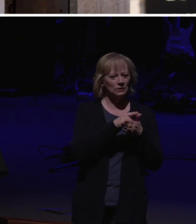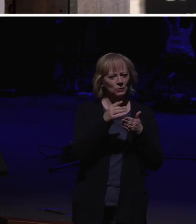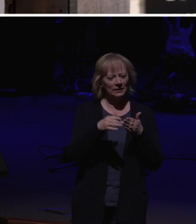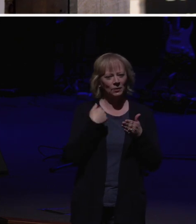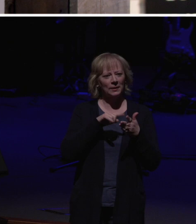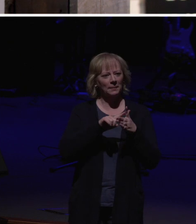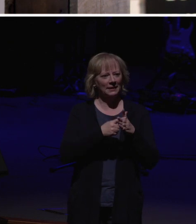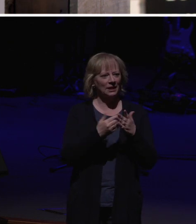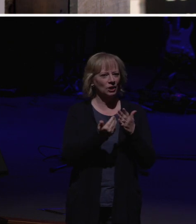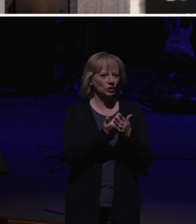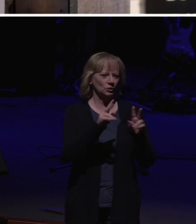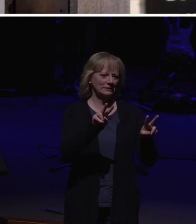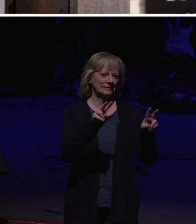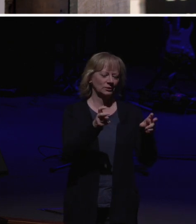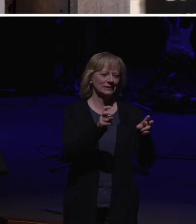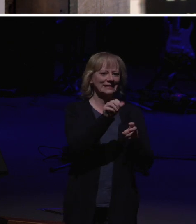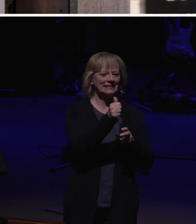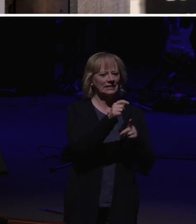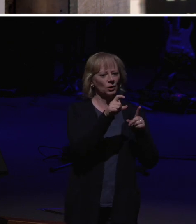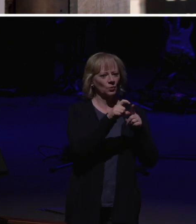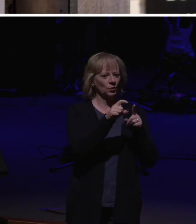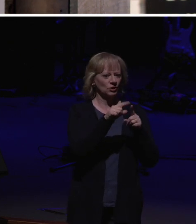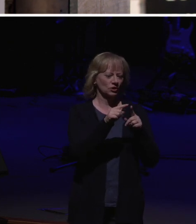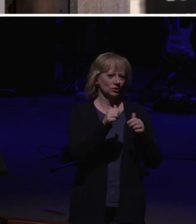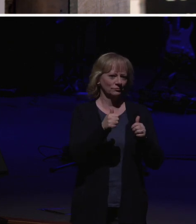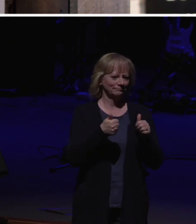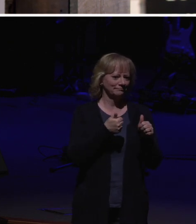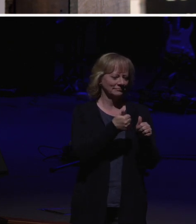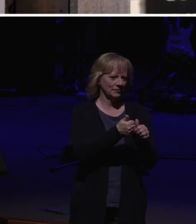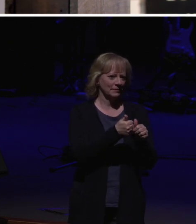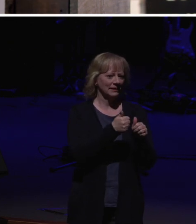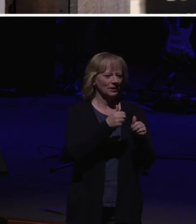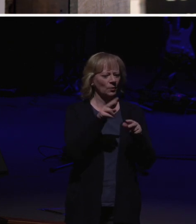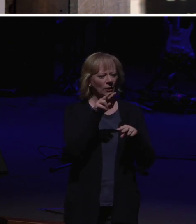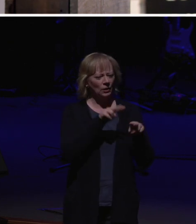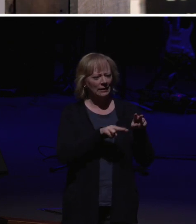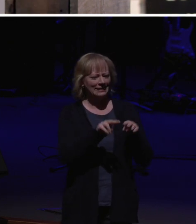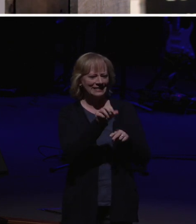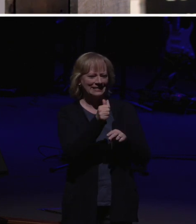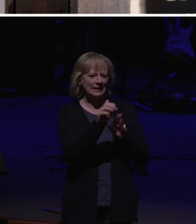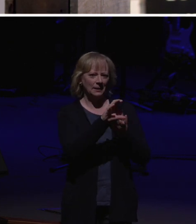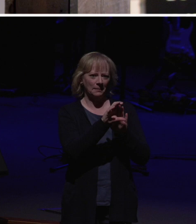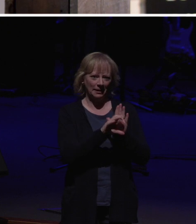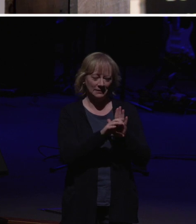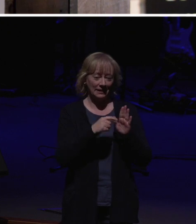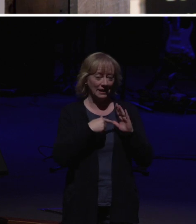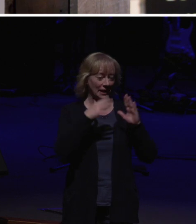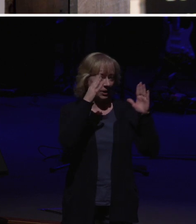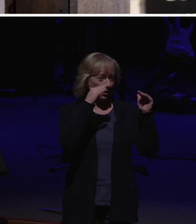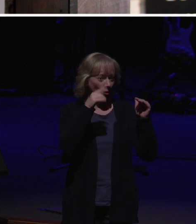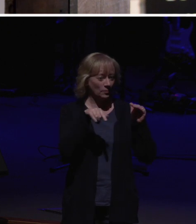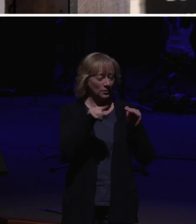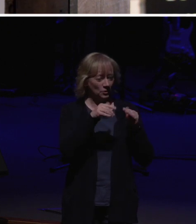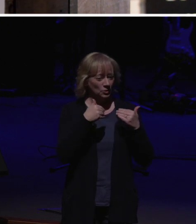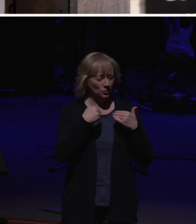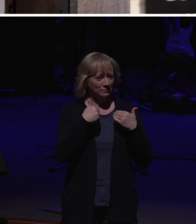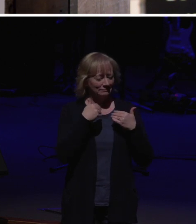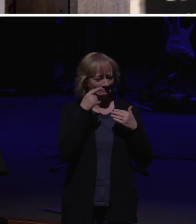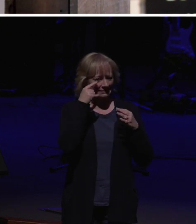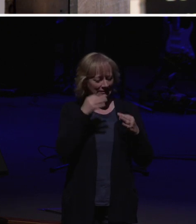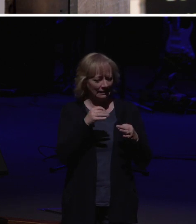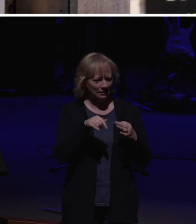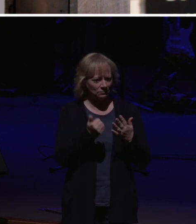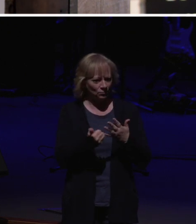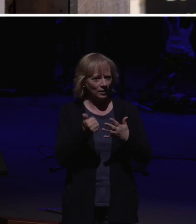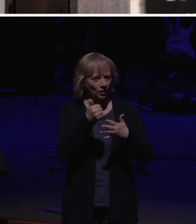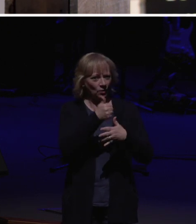beginning a new series, 10 Words to Live By, looking at the 10 commandments. And I hope you make it a priority to be